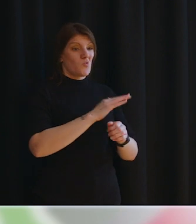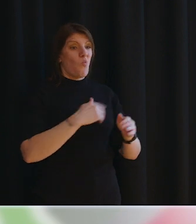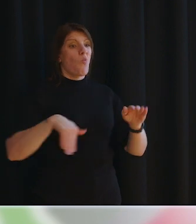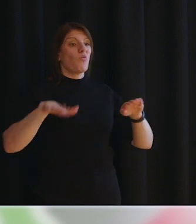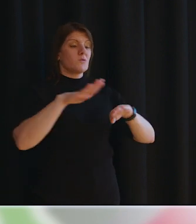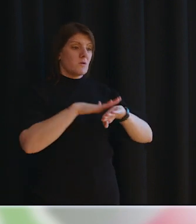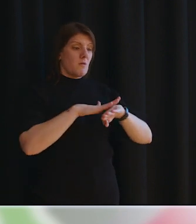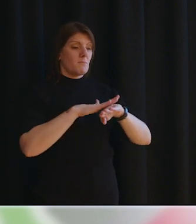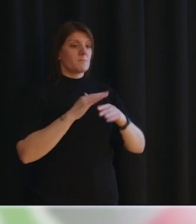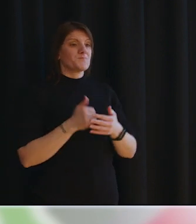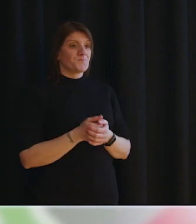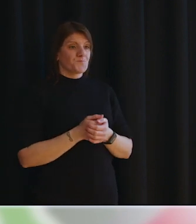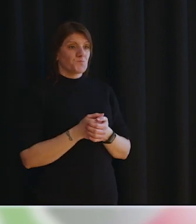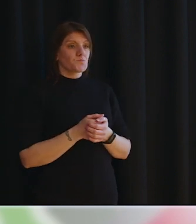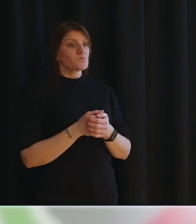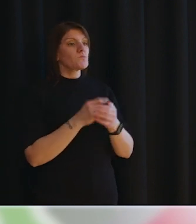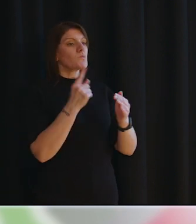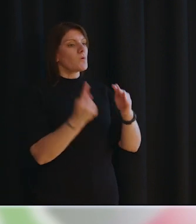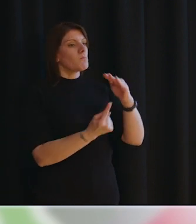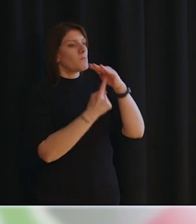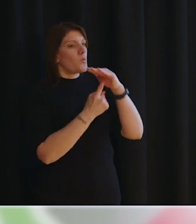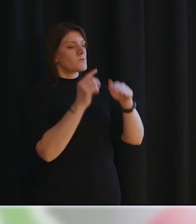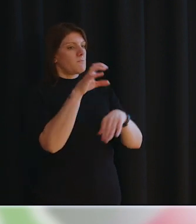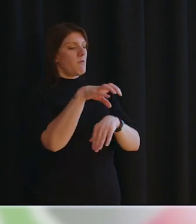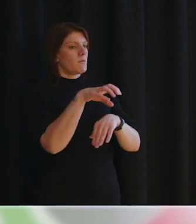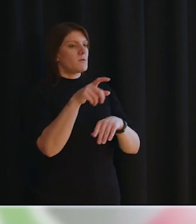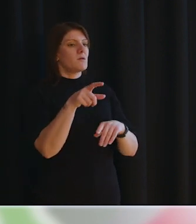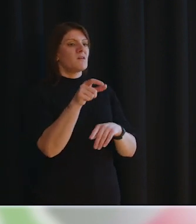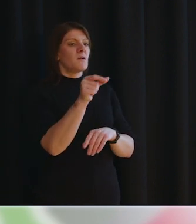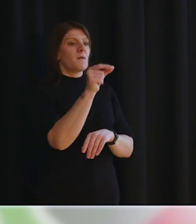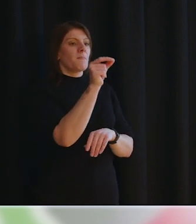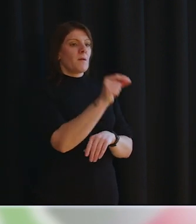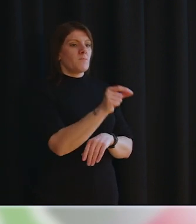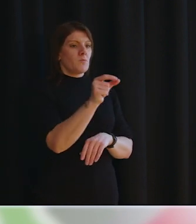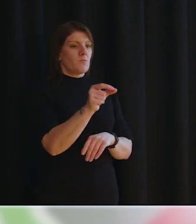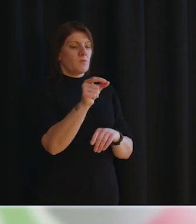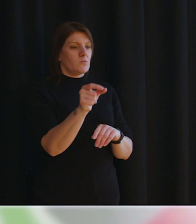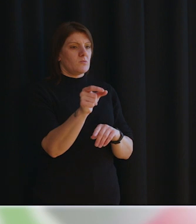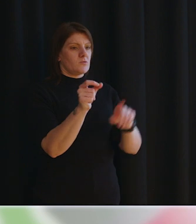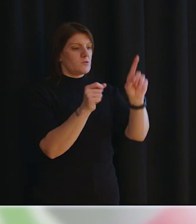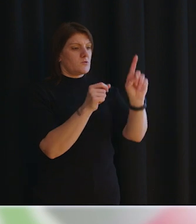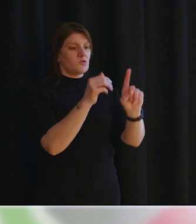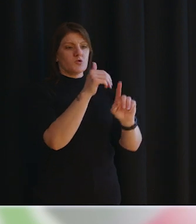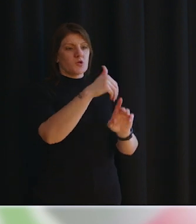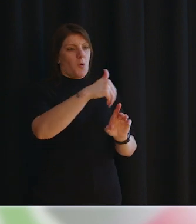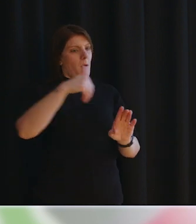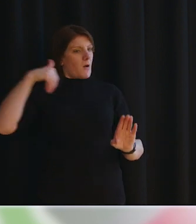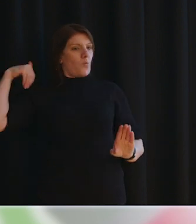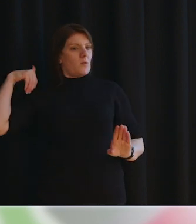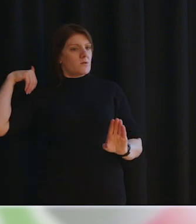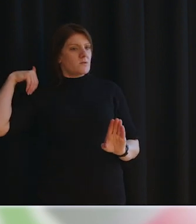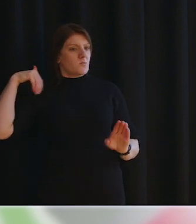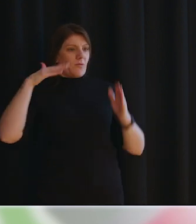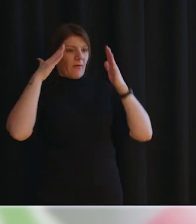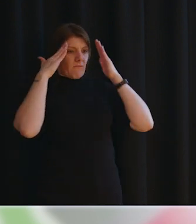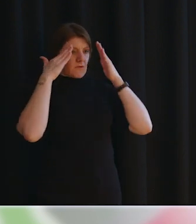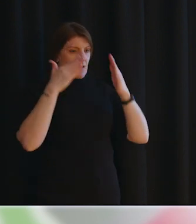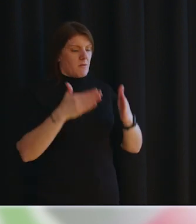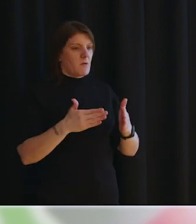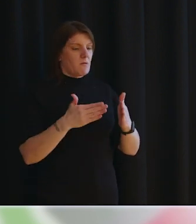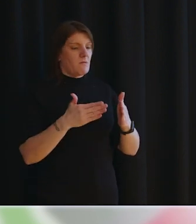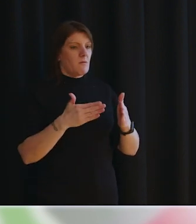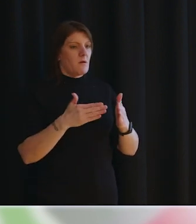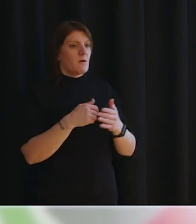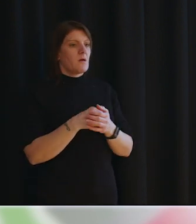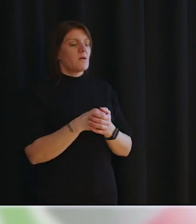time. Just an important part, so pupils should not go backwards with their attainment. And I've worked in settings where pupils'